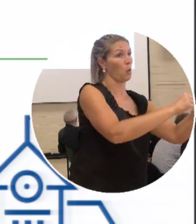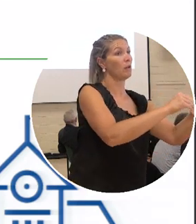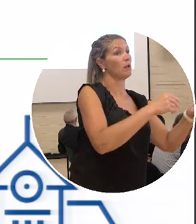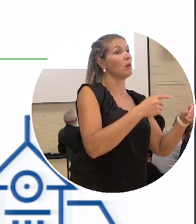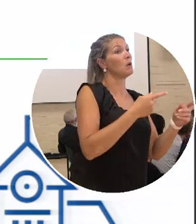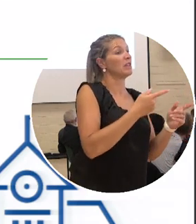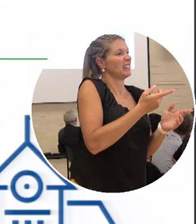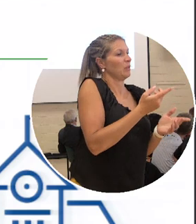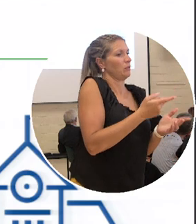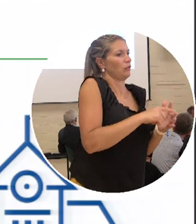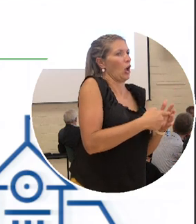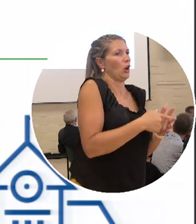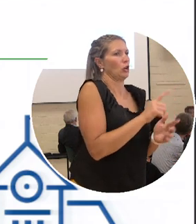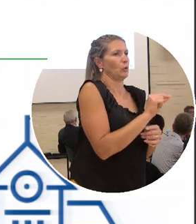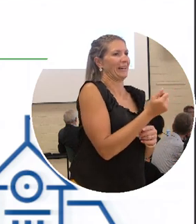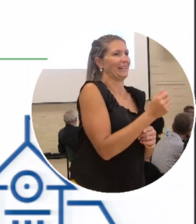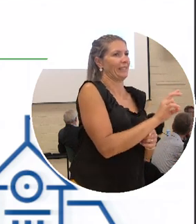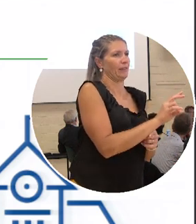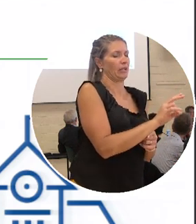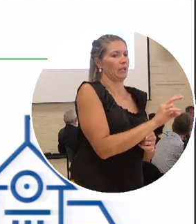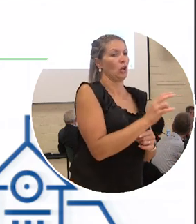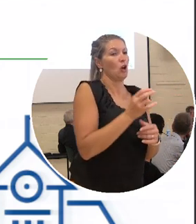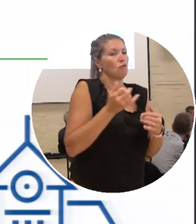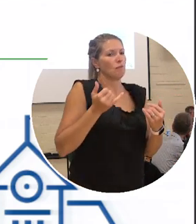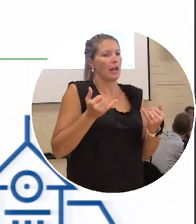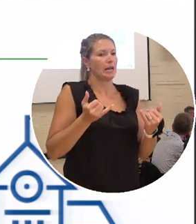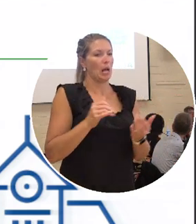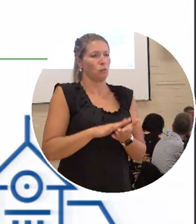2017. There are 17 left on the books,